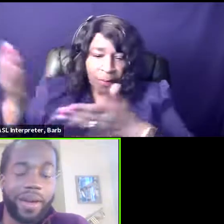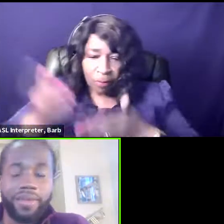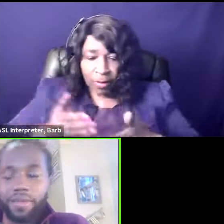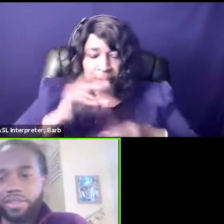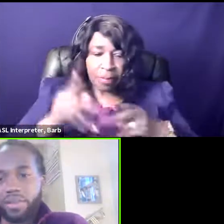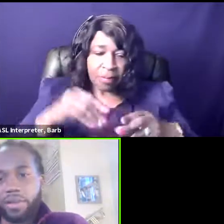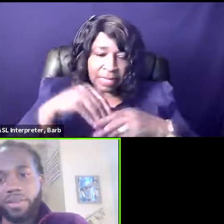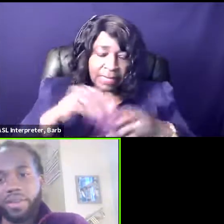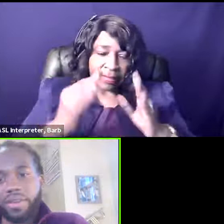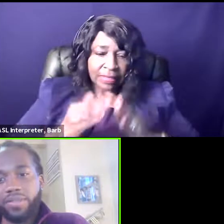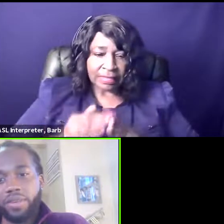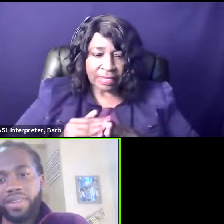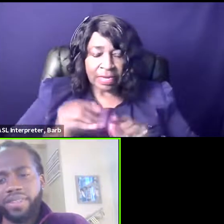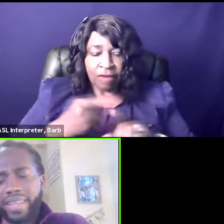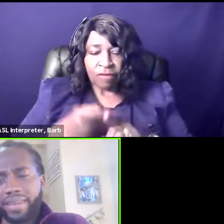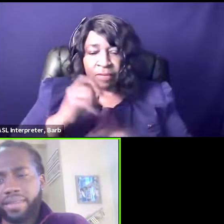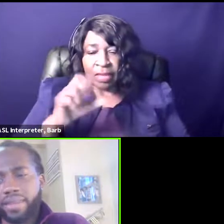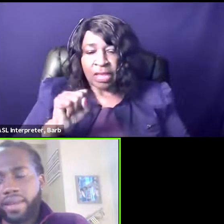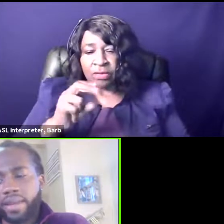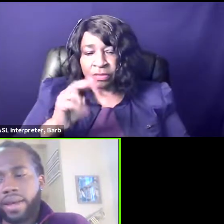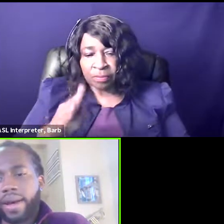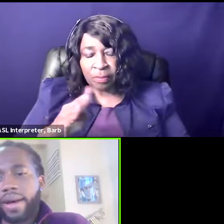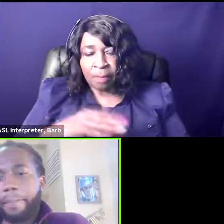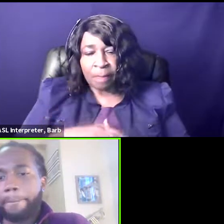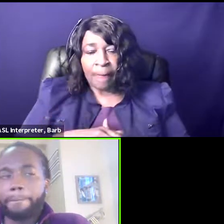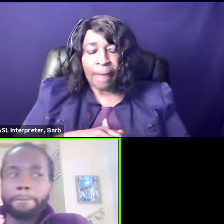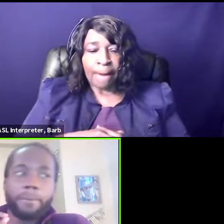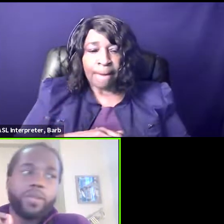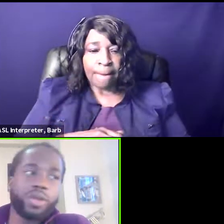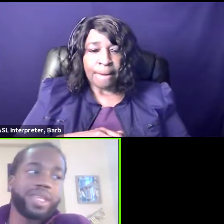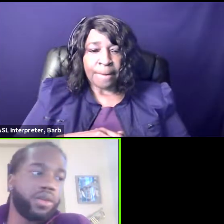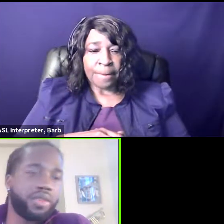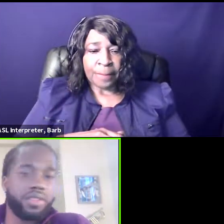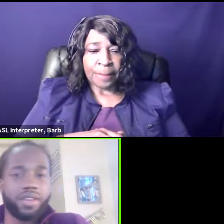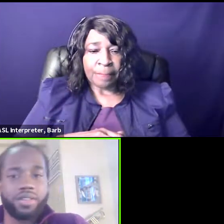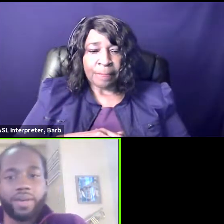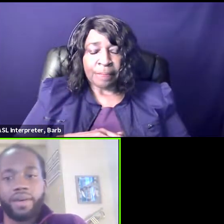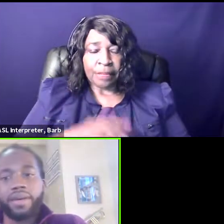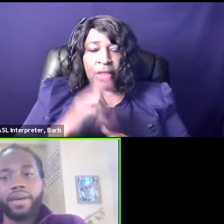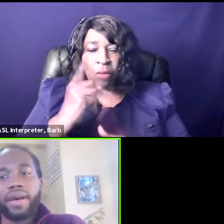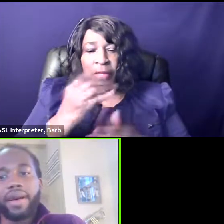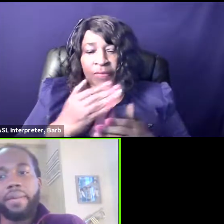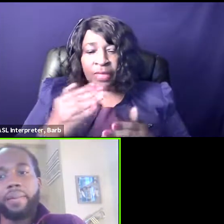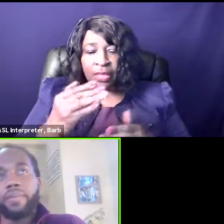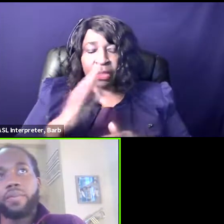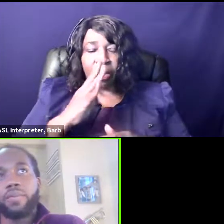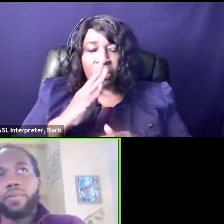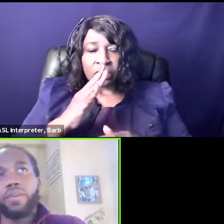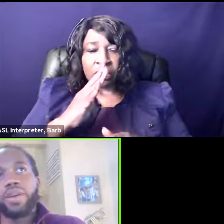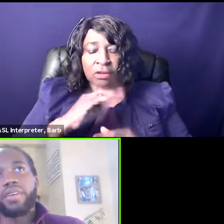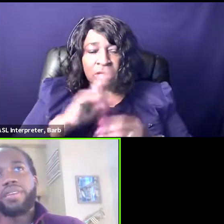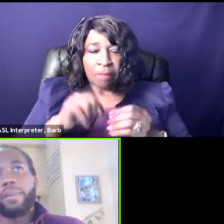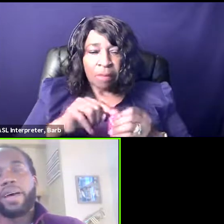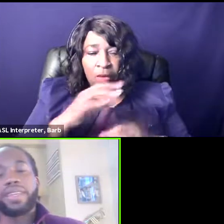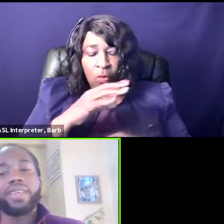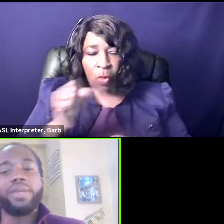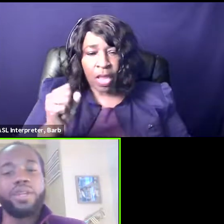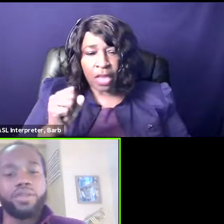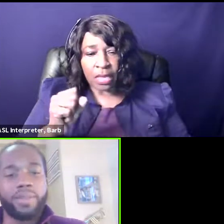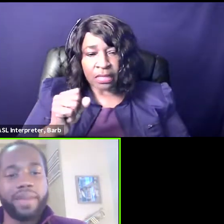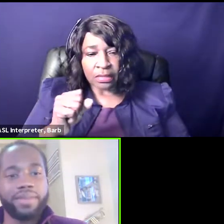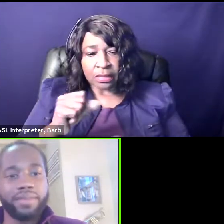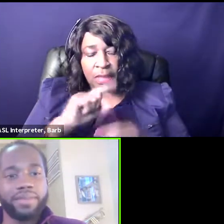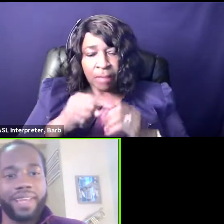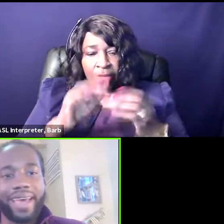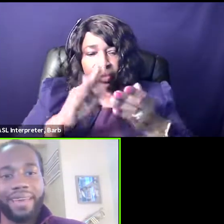center from the suburbs informs that. So thanks. One thing you also talked about was about the